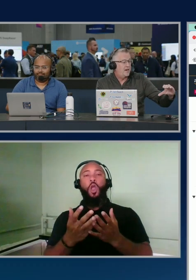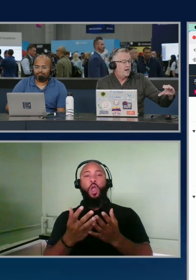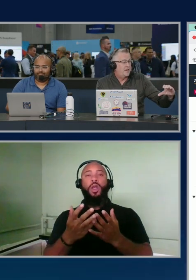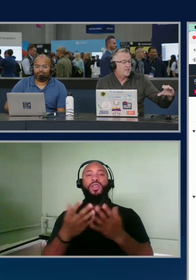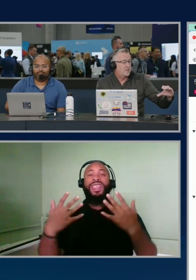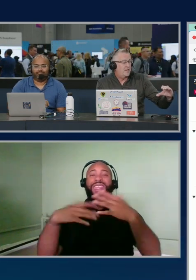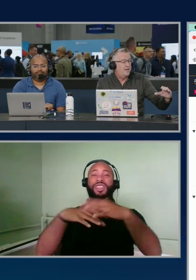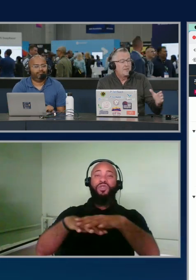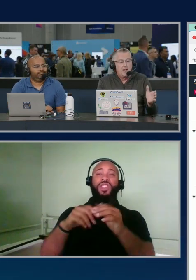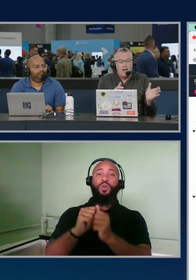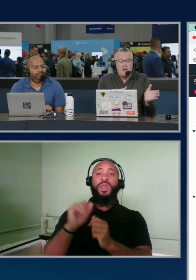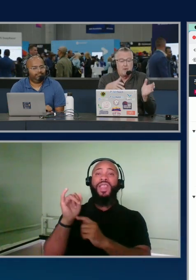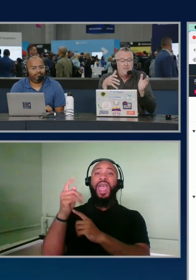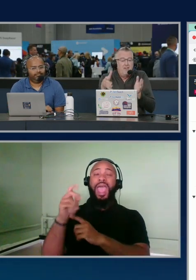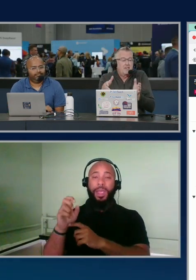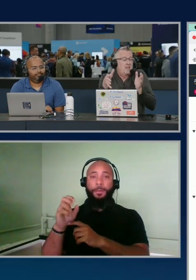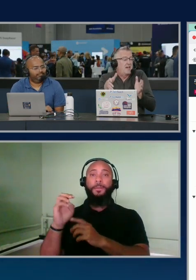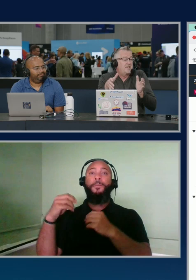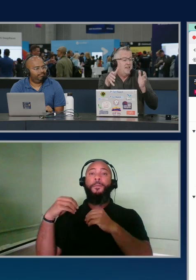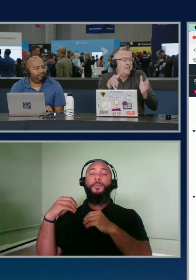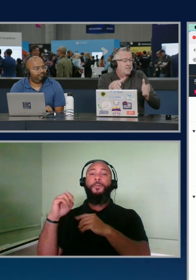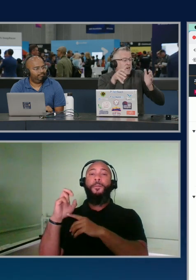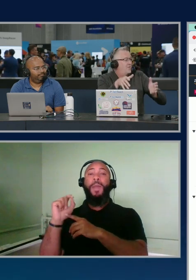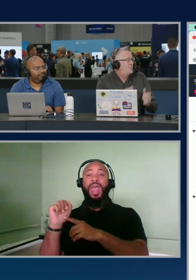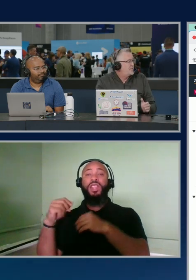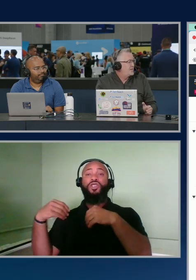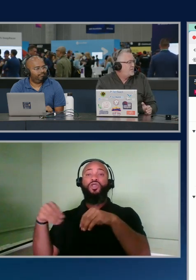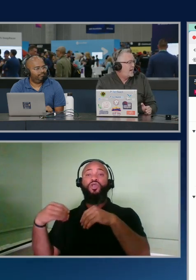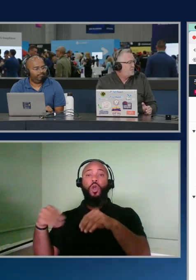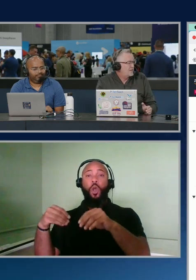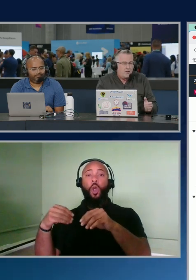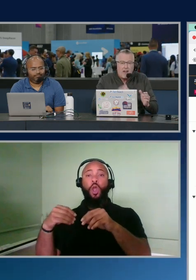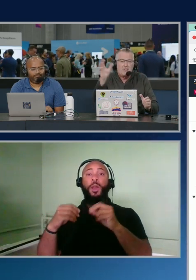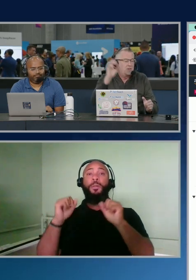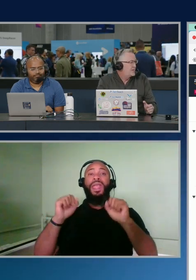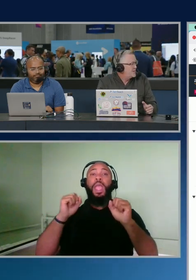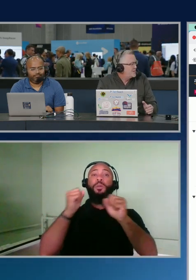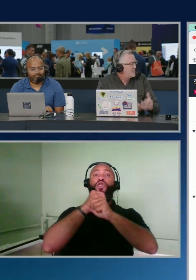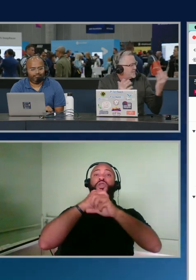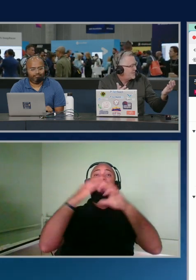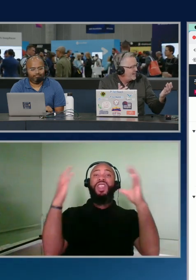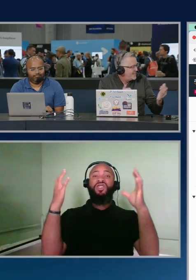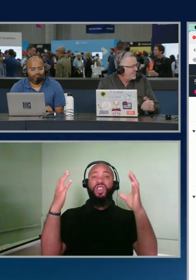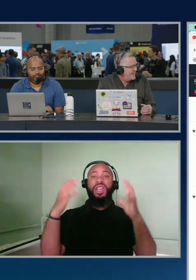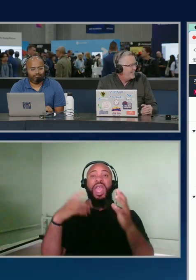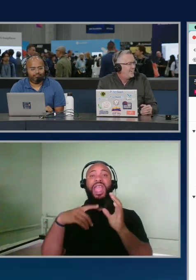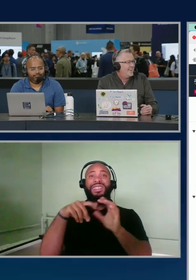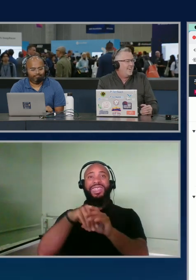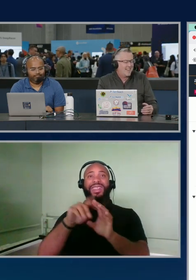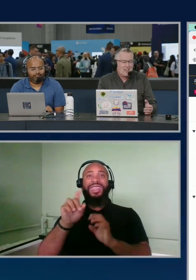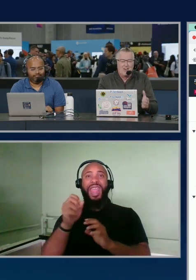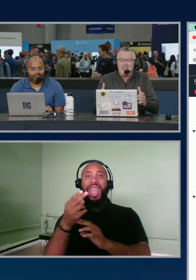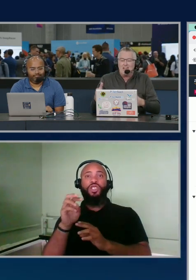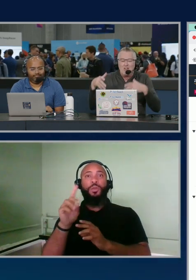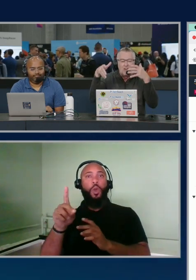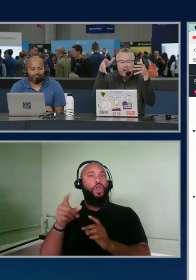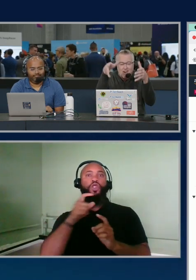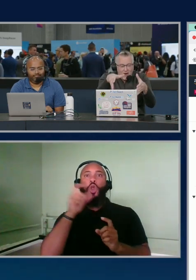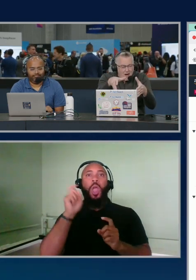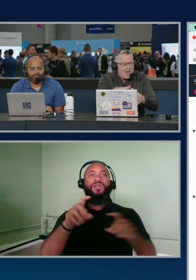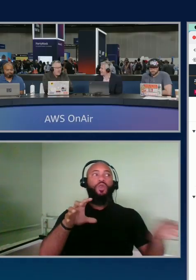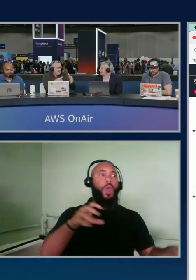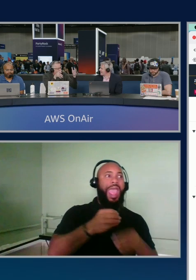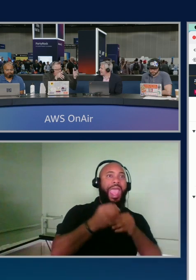read that data on S3 and be able to visualize it inside of OpenSearch dashboards, you don't have to go to another tool, which is a great thing, right? That's amazing. And it's so awesome. You